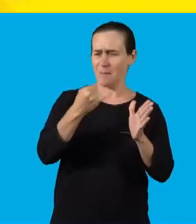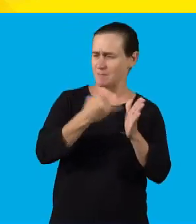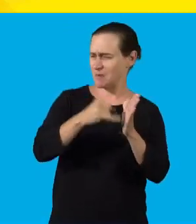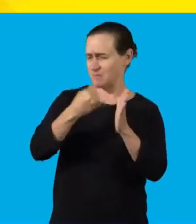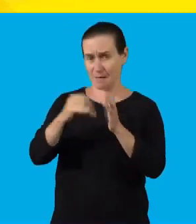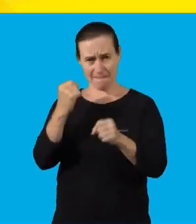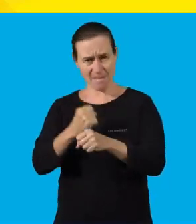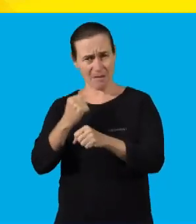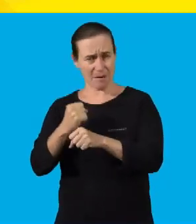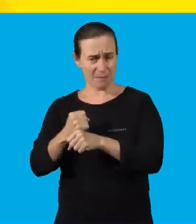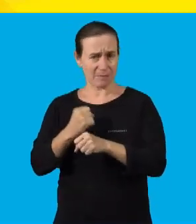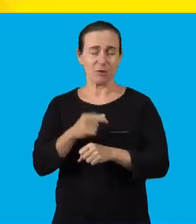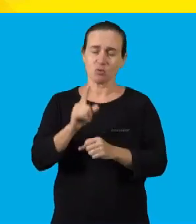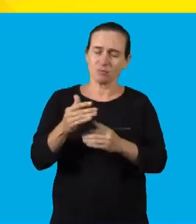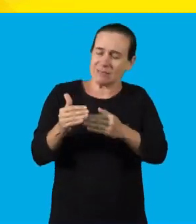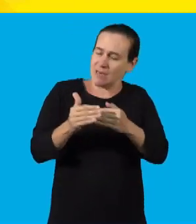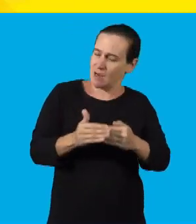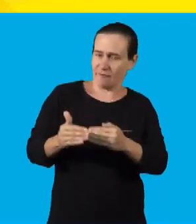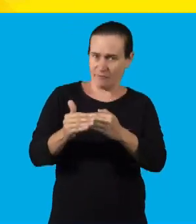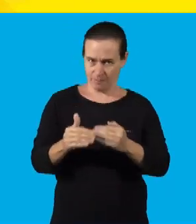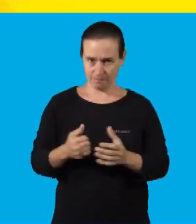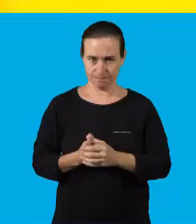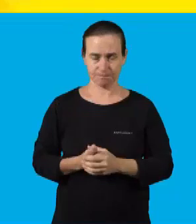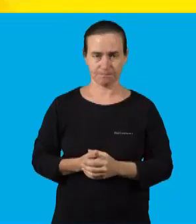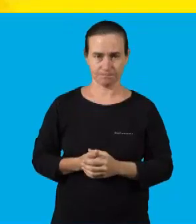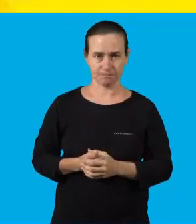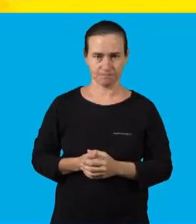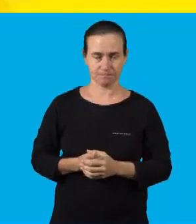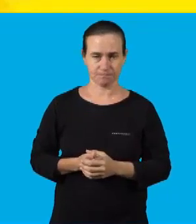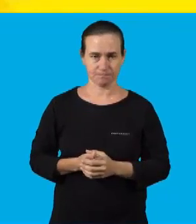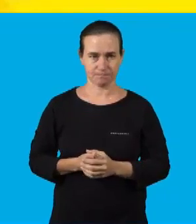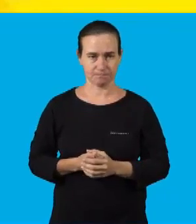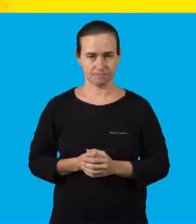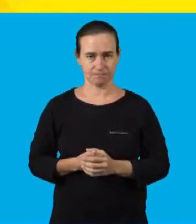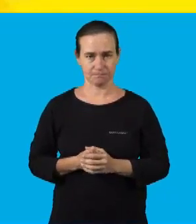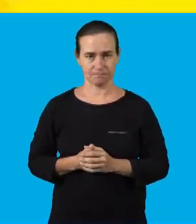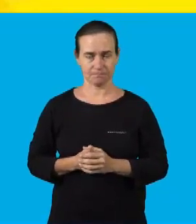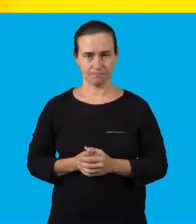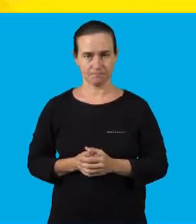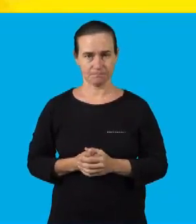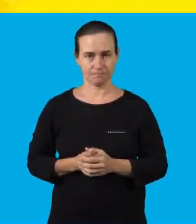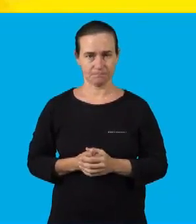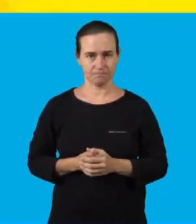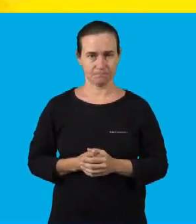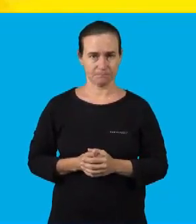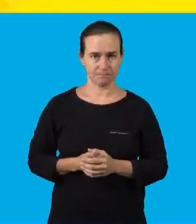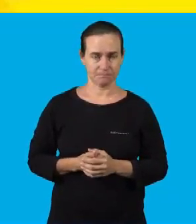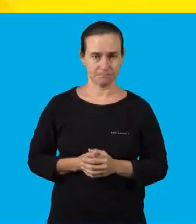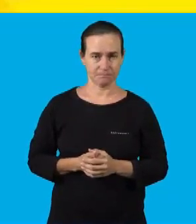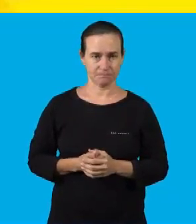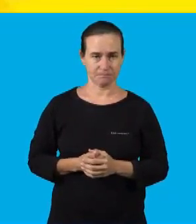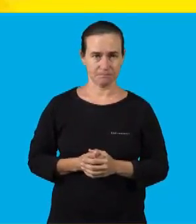those misconceptions that you should be careful of while you are working with when we are finding the equation of a function. That